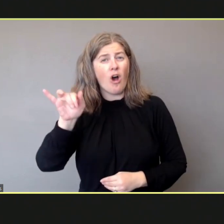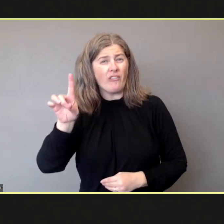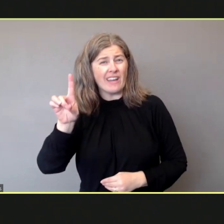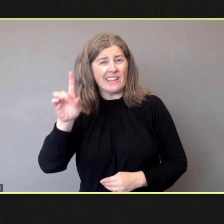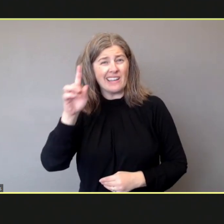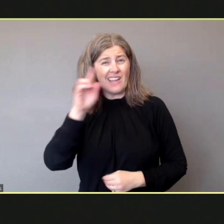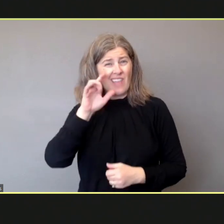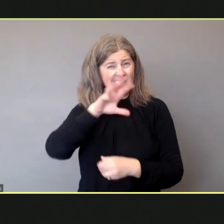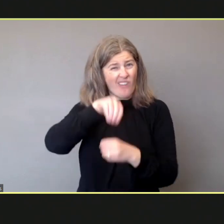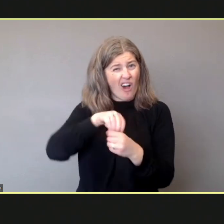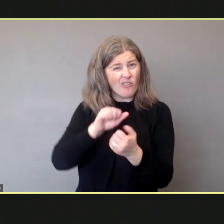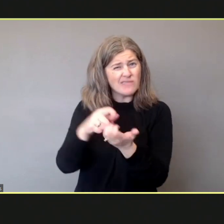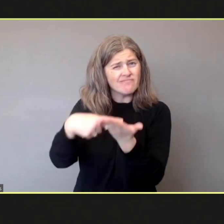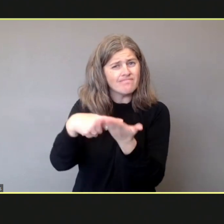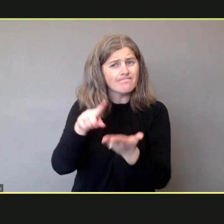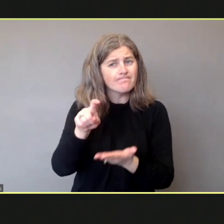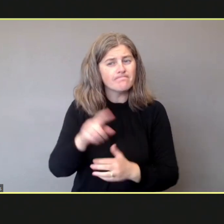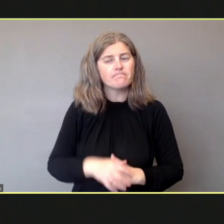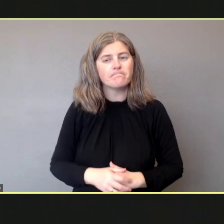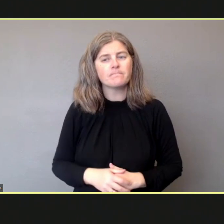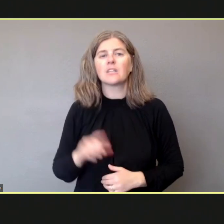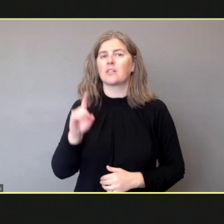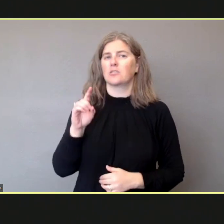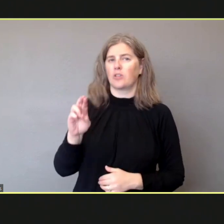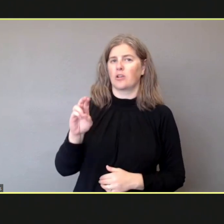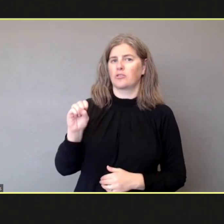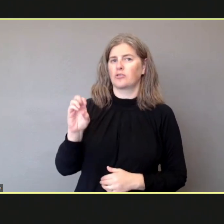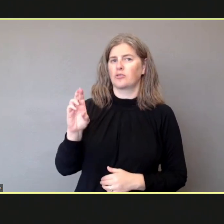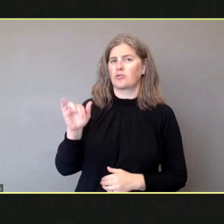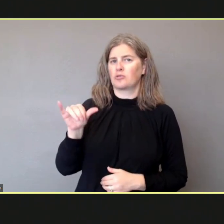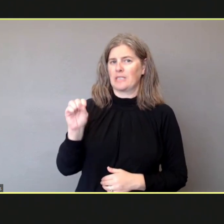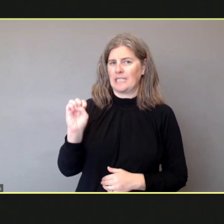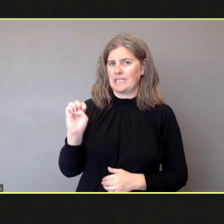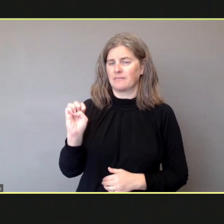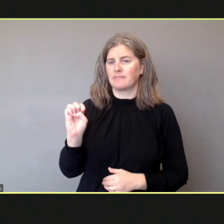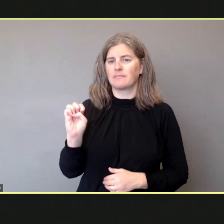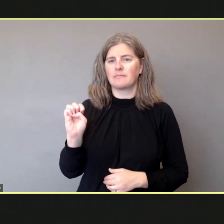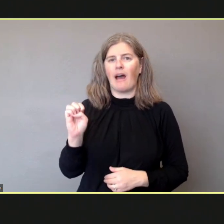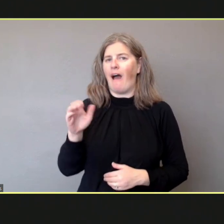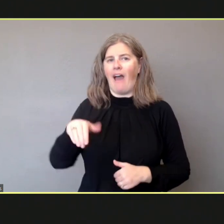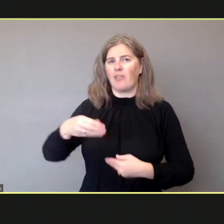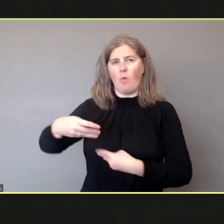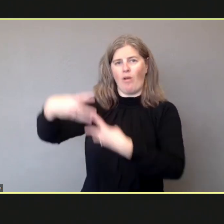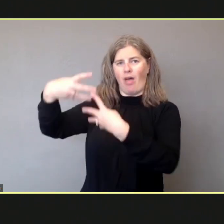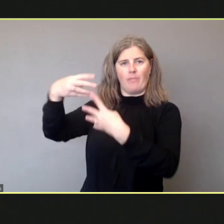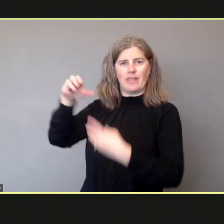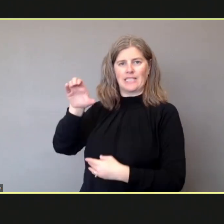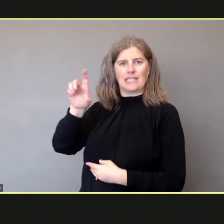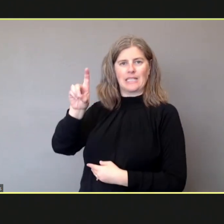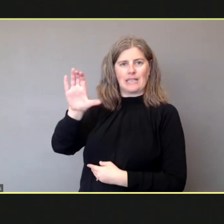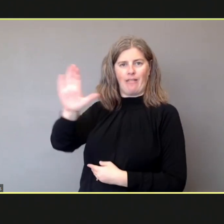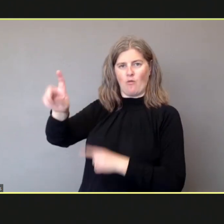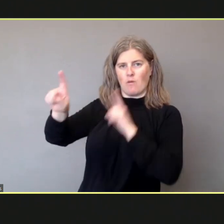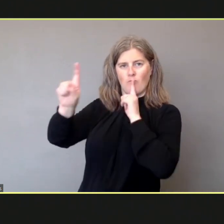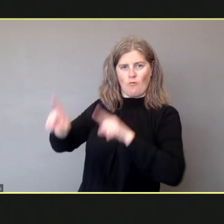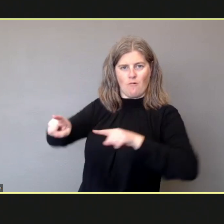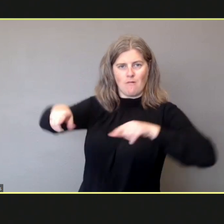the mix. Yeah, Julia, I have not gotten yet to that CDC report. I think